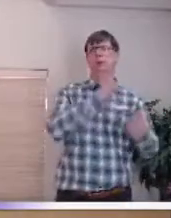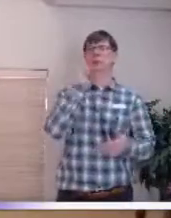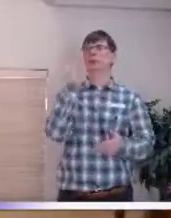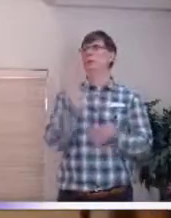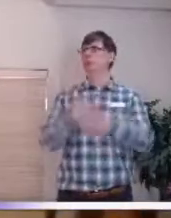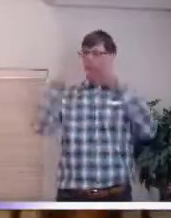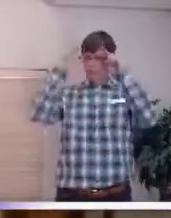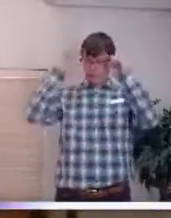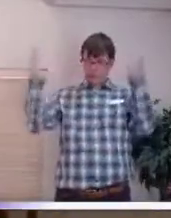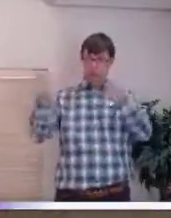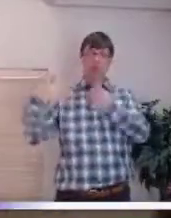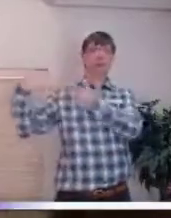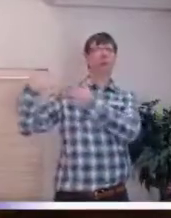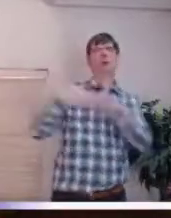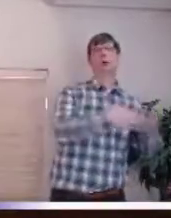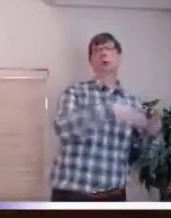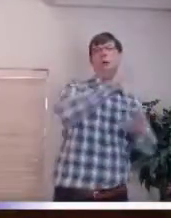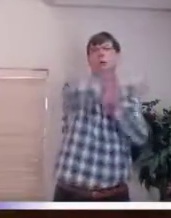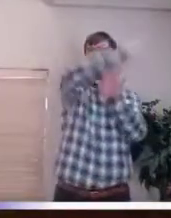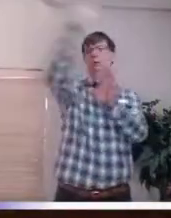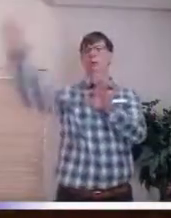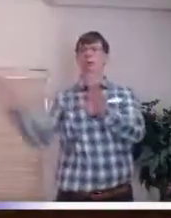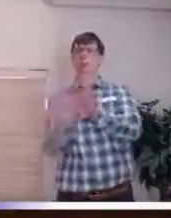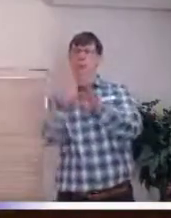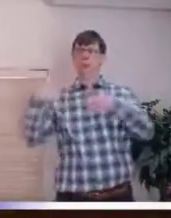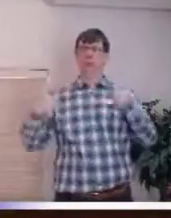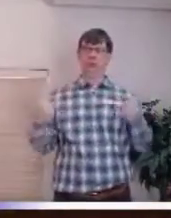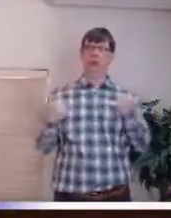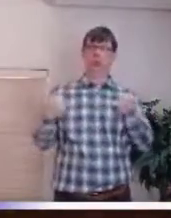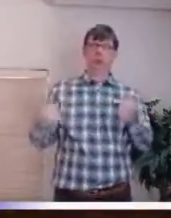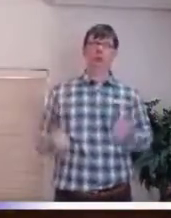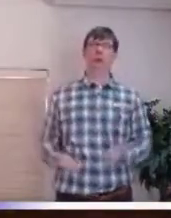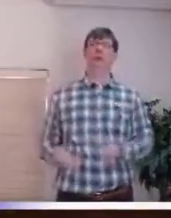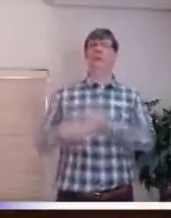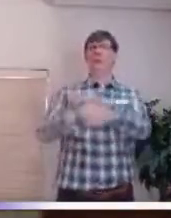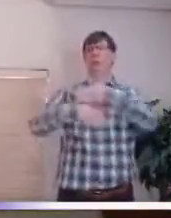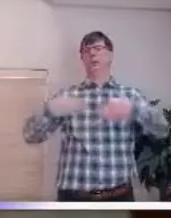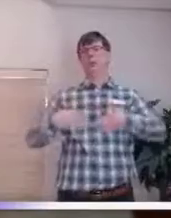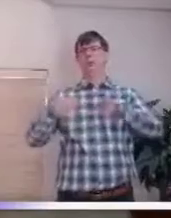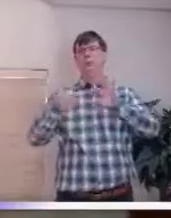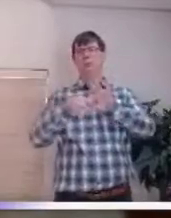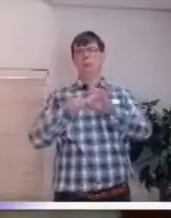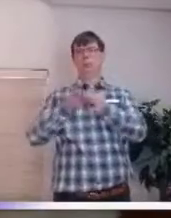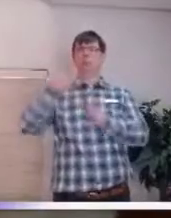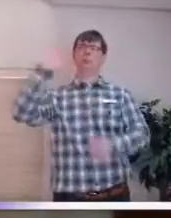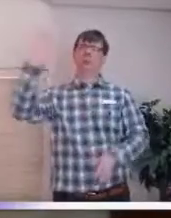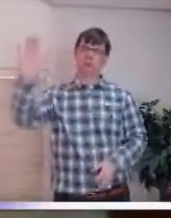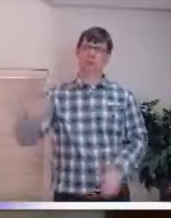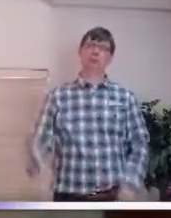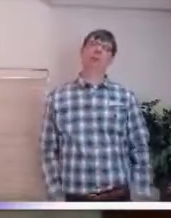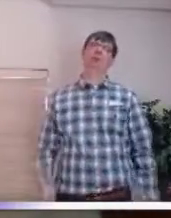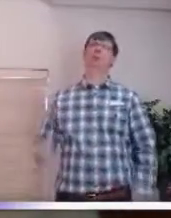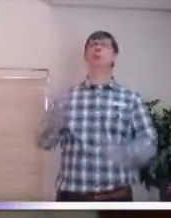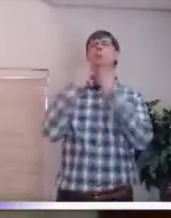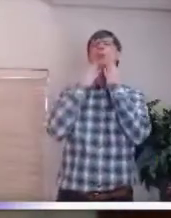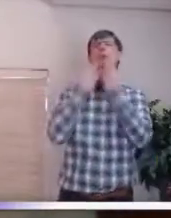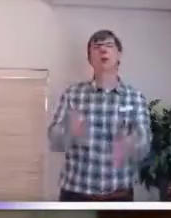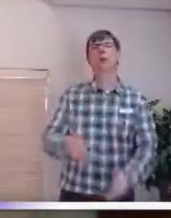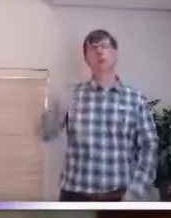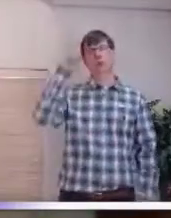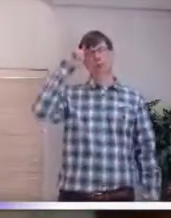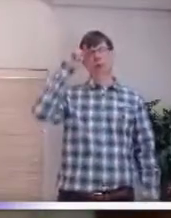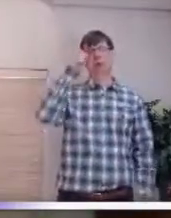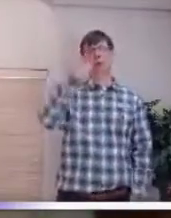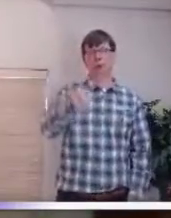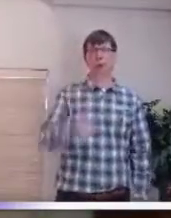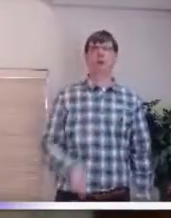consciousness. She shifted my whole energy by doing that. And so I'm grateful for you